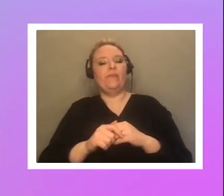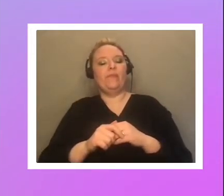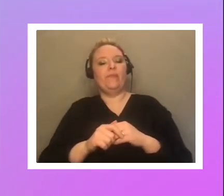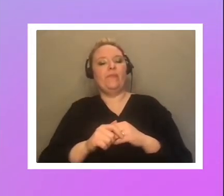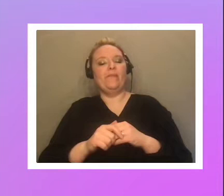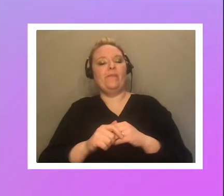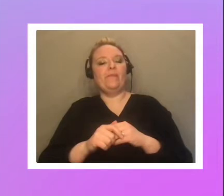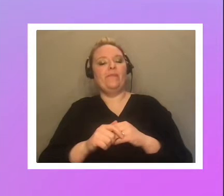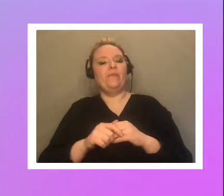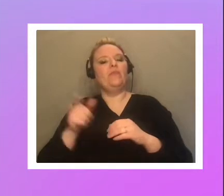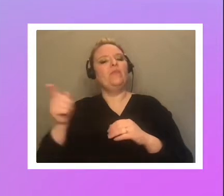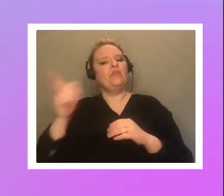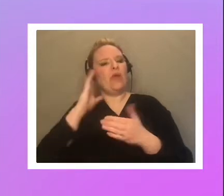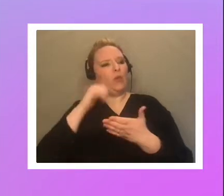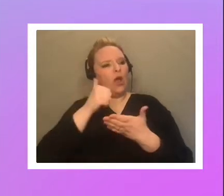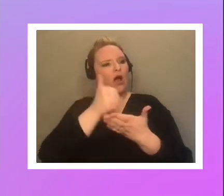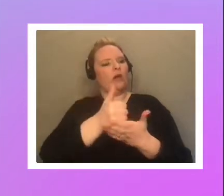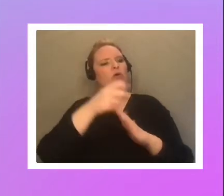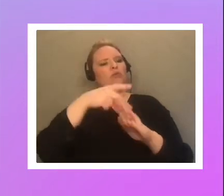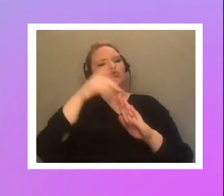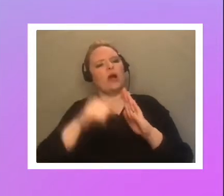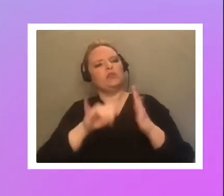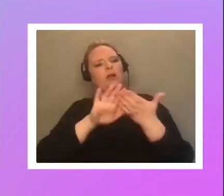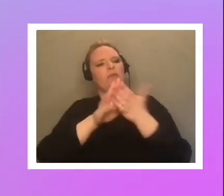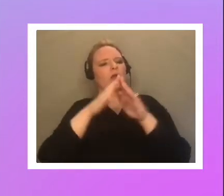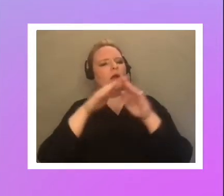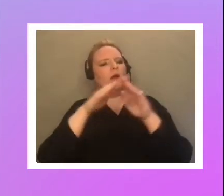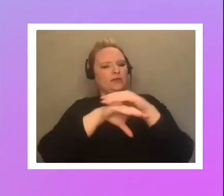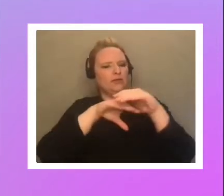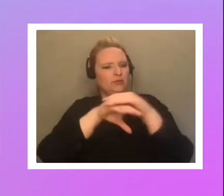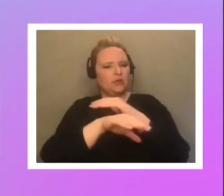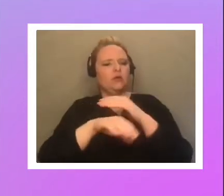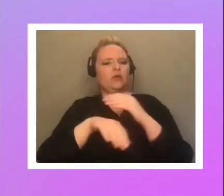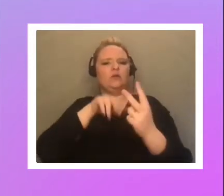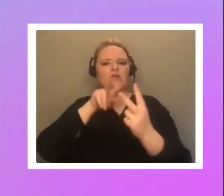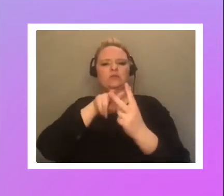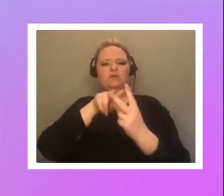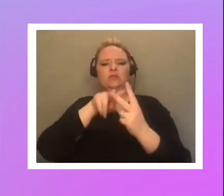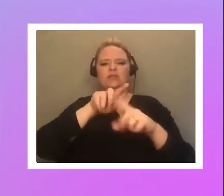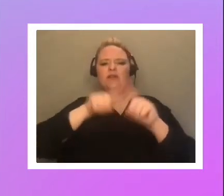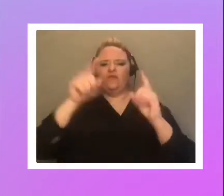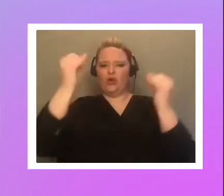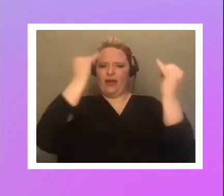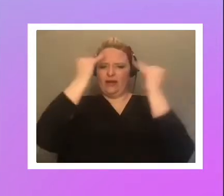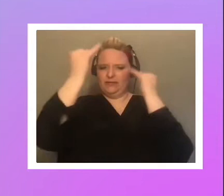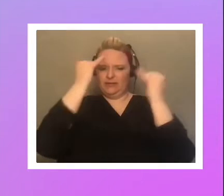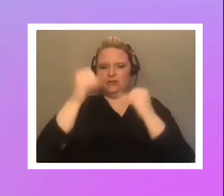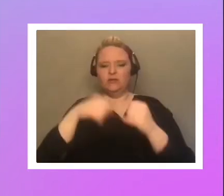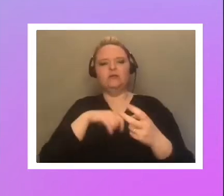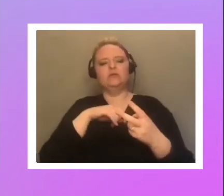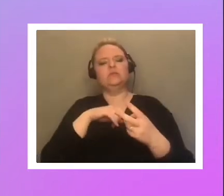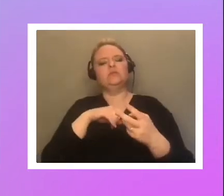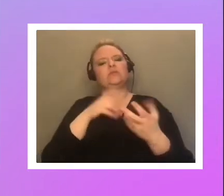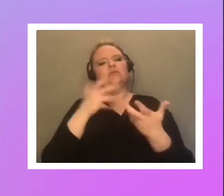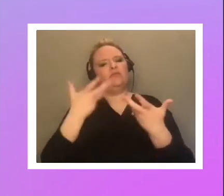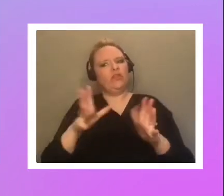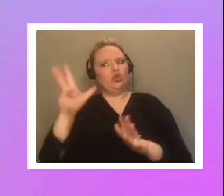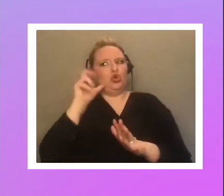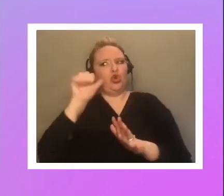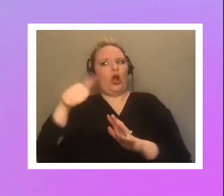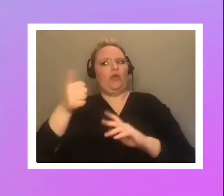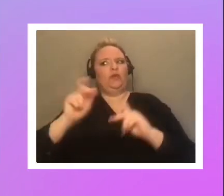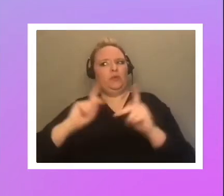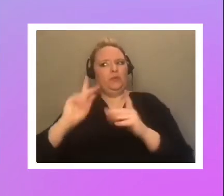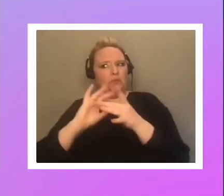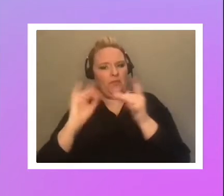your project accessible. And those are two different things. I'm sure you've heard other people